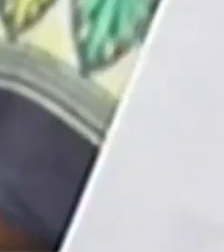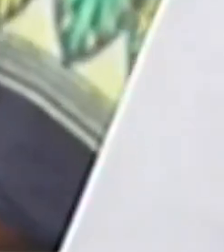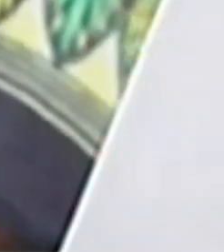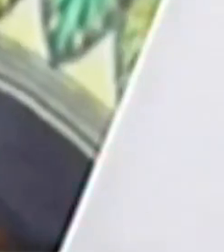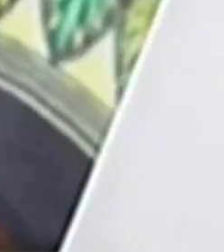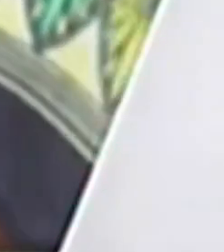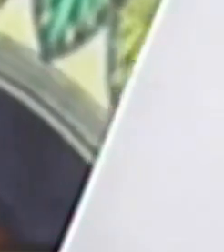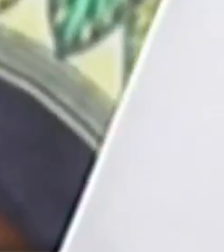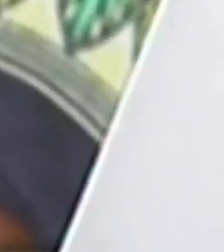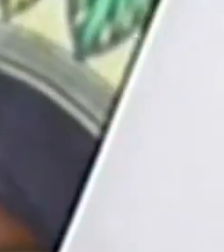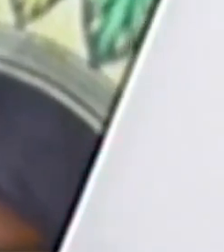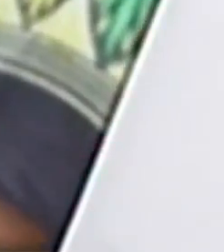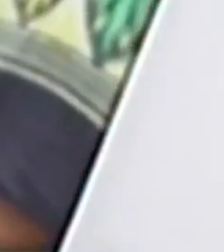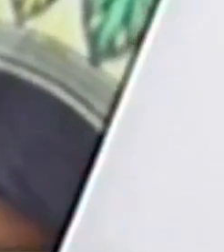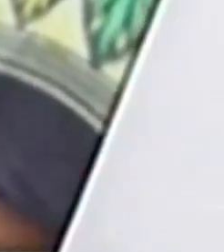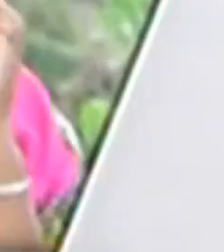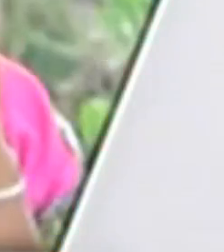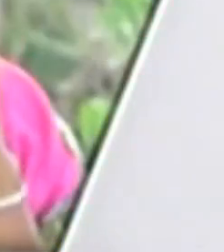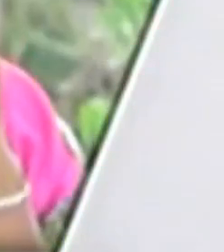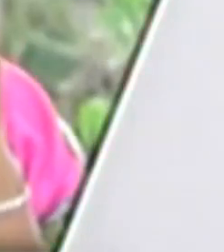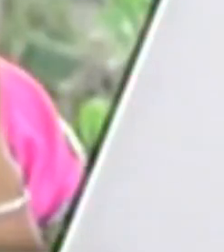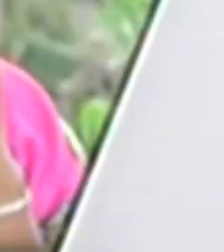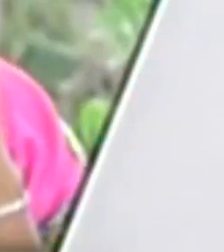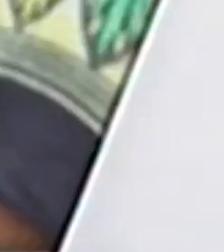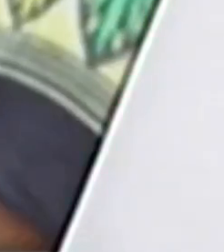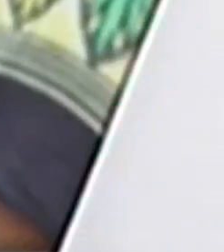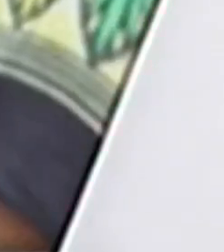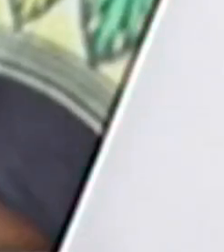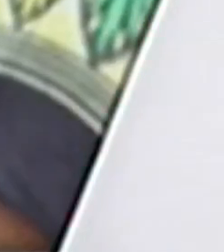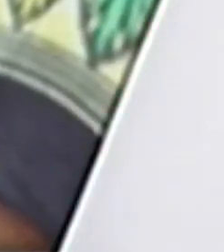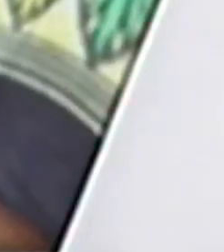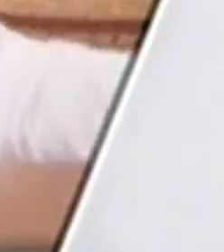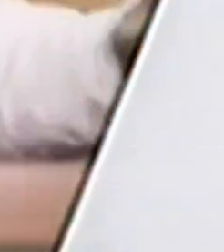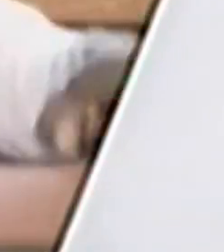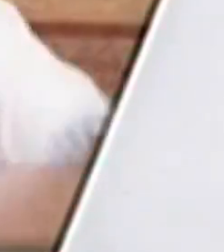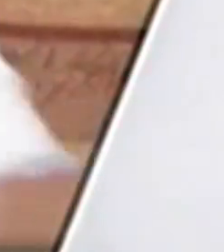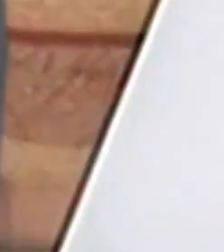Ametuambia atutuame kwa hiyo nyumba yetu ya mawe tuende tukakodisha nyumba ya matope. Zablon.